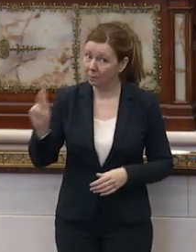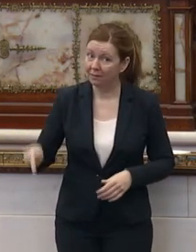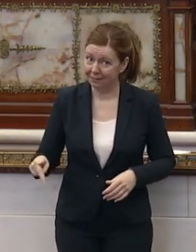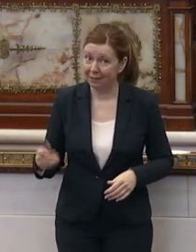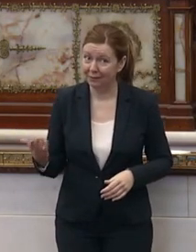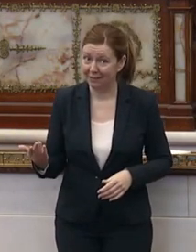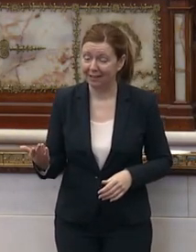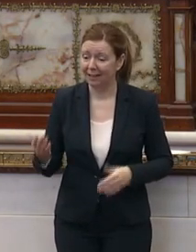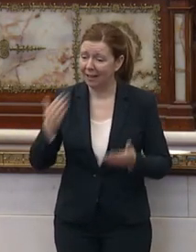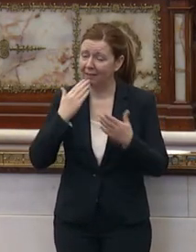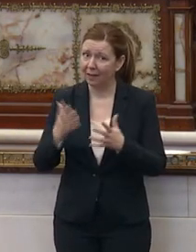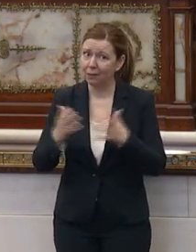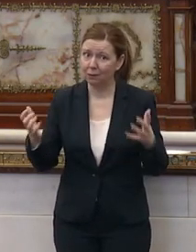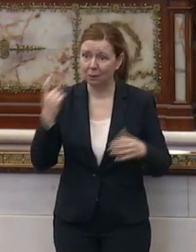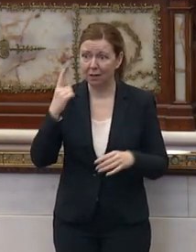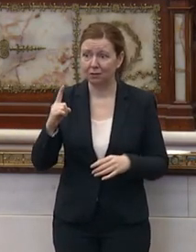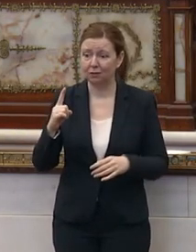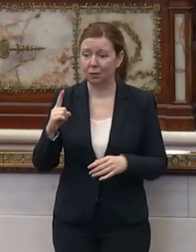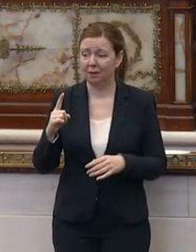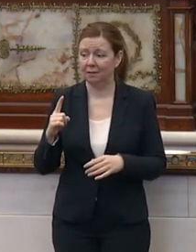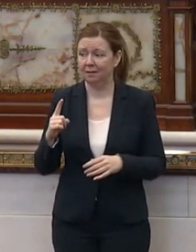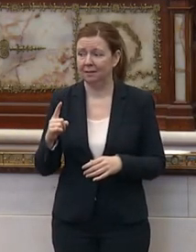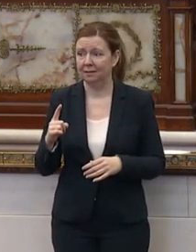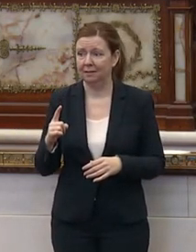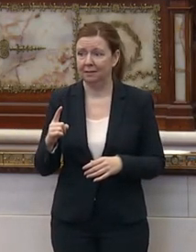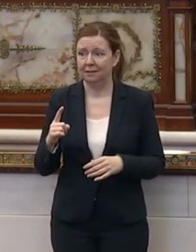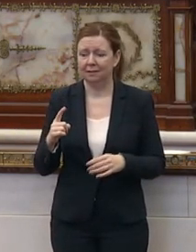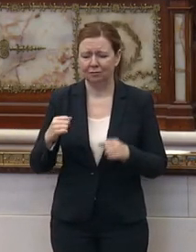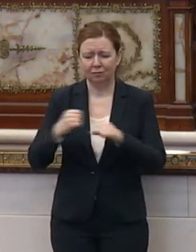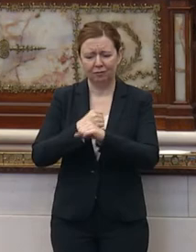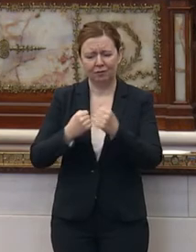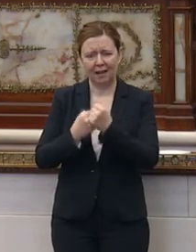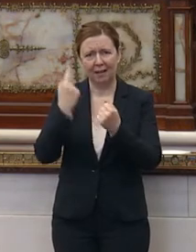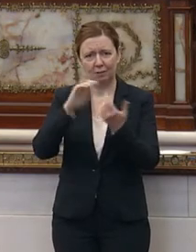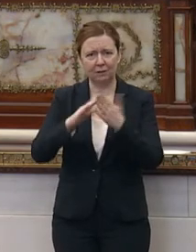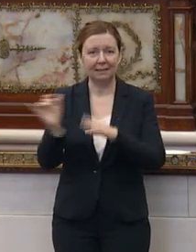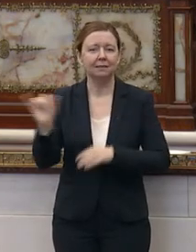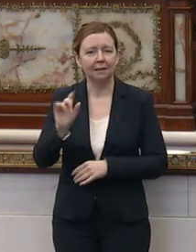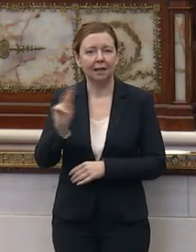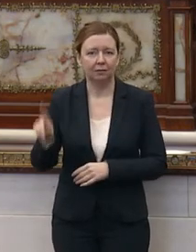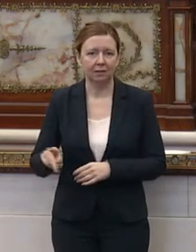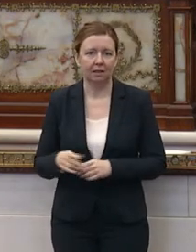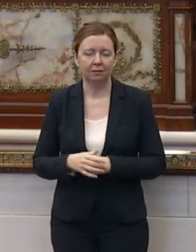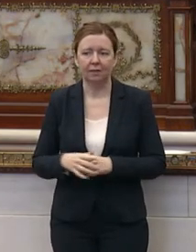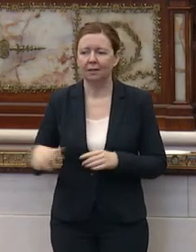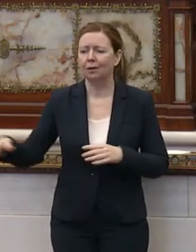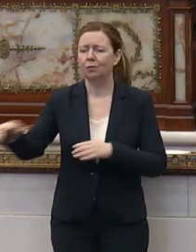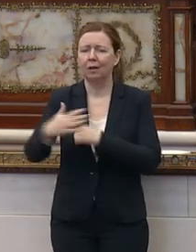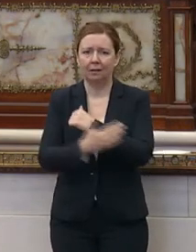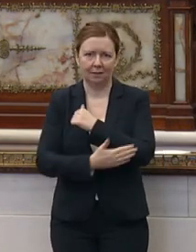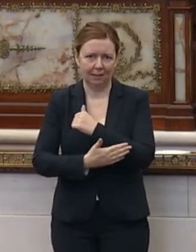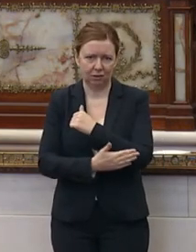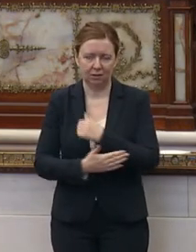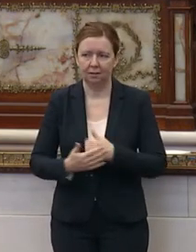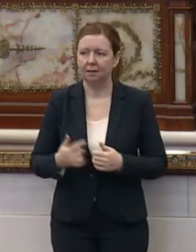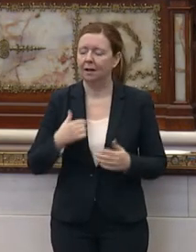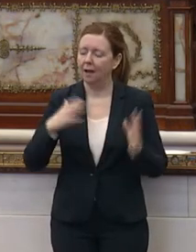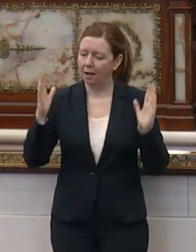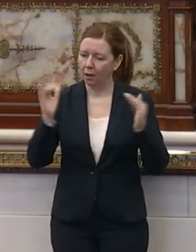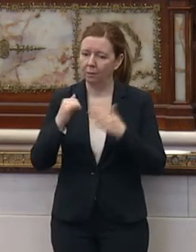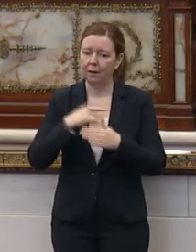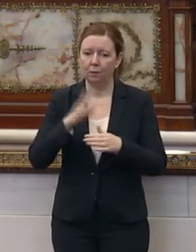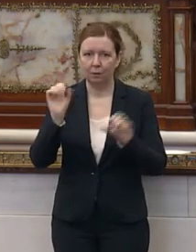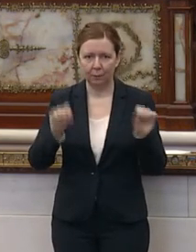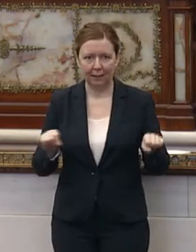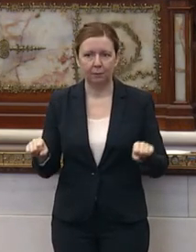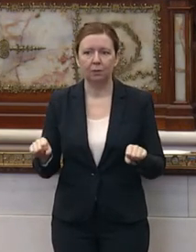and thank you very much for fighting for cities like Philadelphia around the nation. And I hope that we